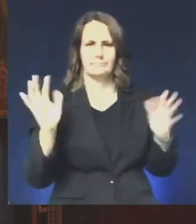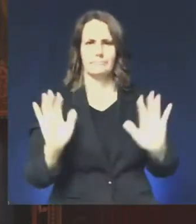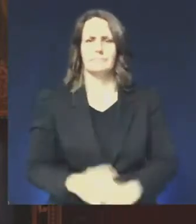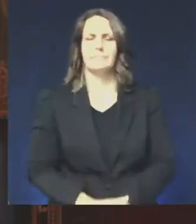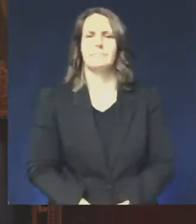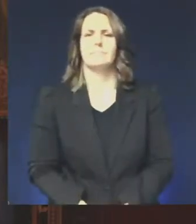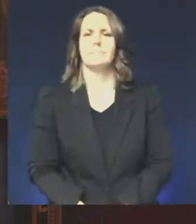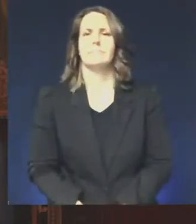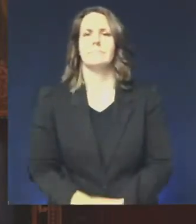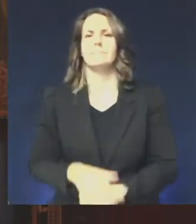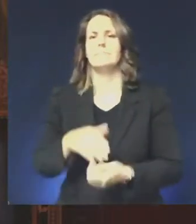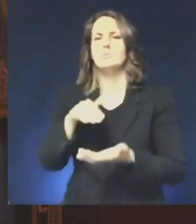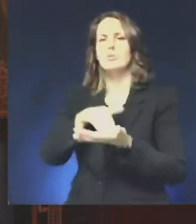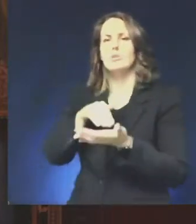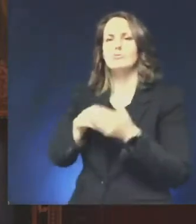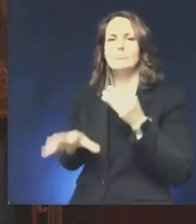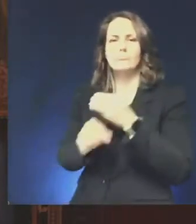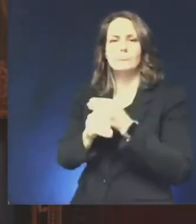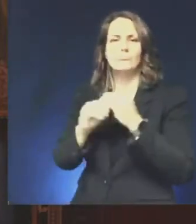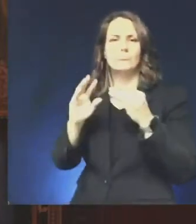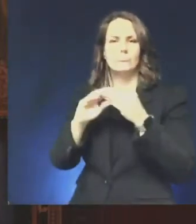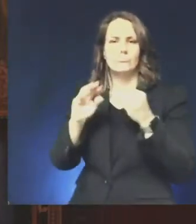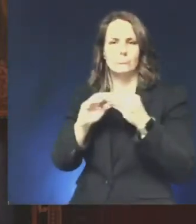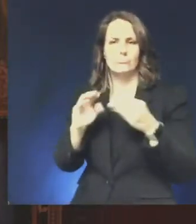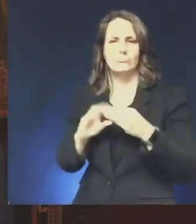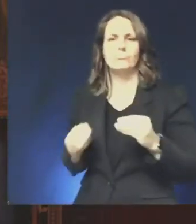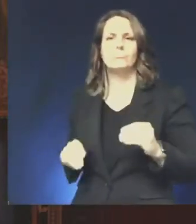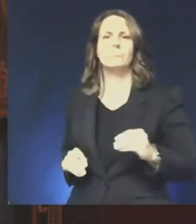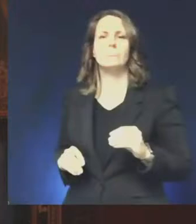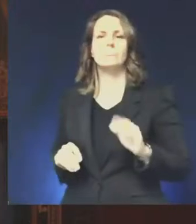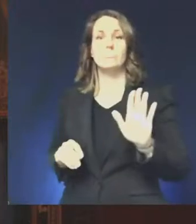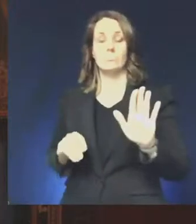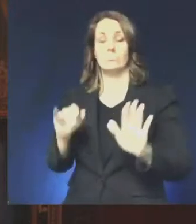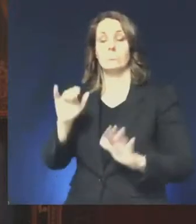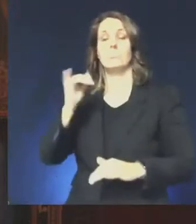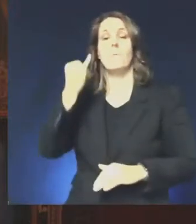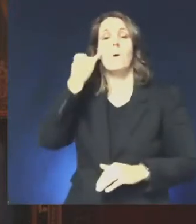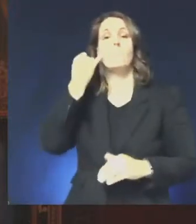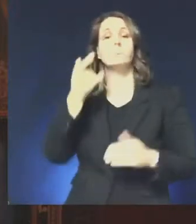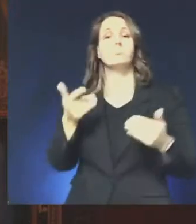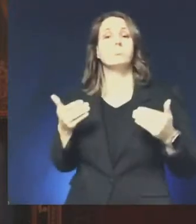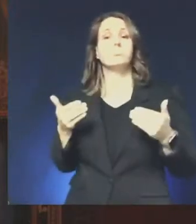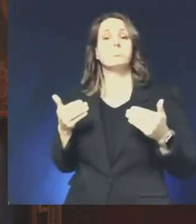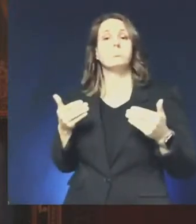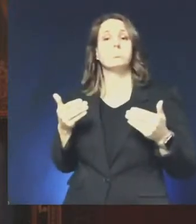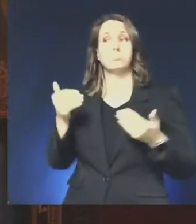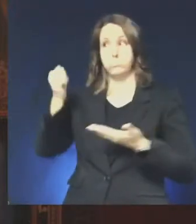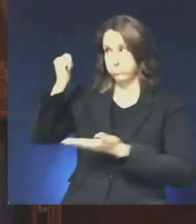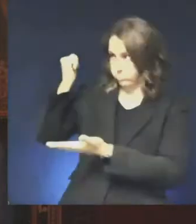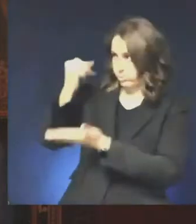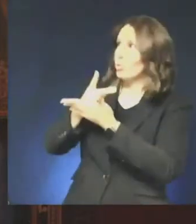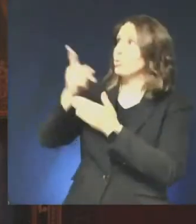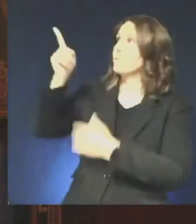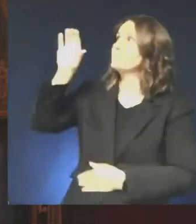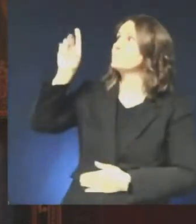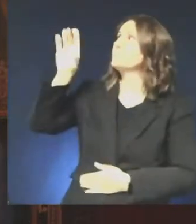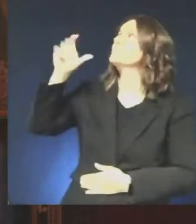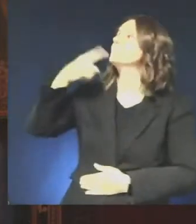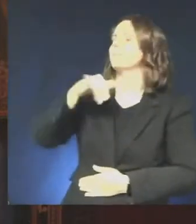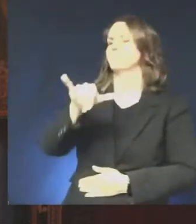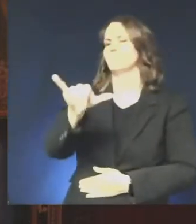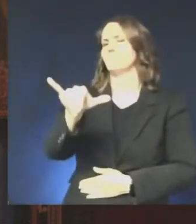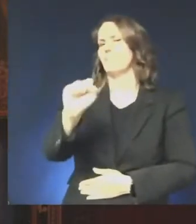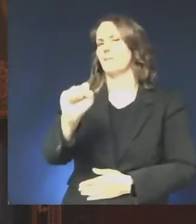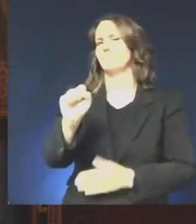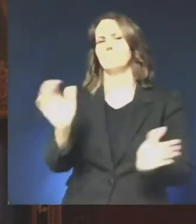additional patients, it's likely to be very limited in scope to patients with certain conditions that give them a weaker immune